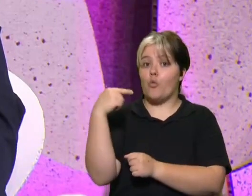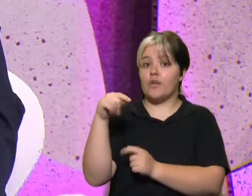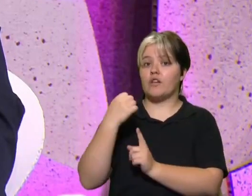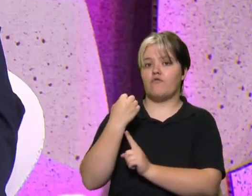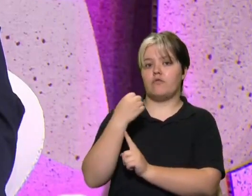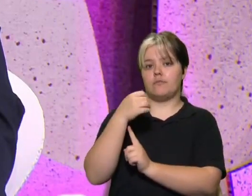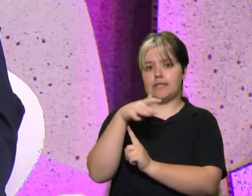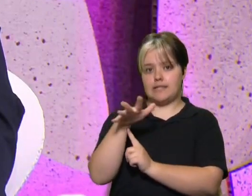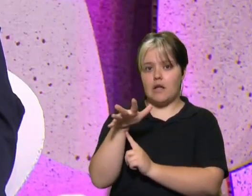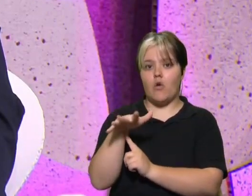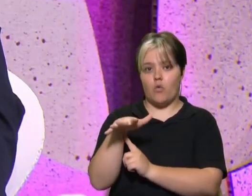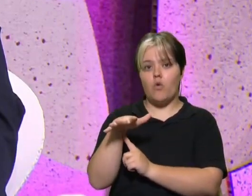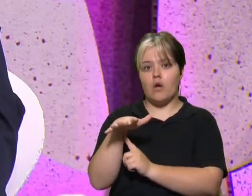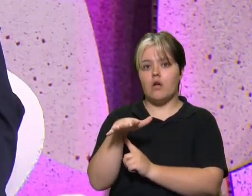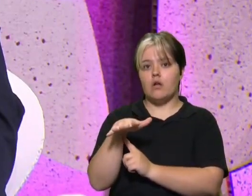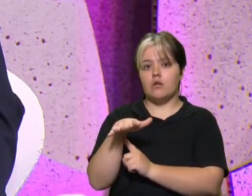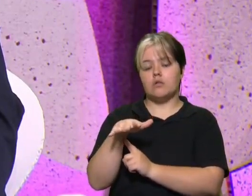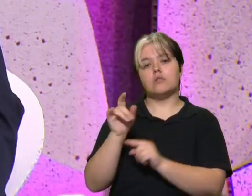it was the only